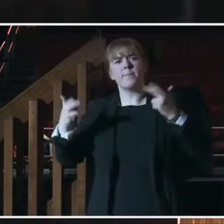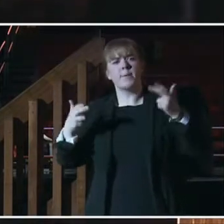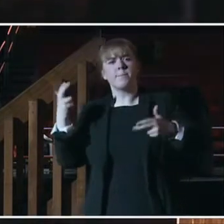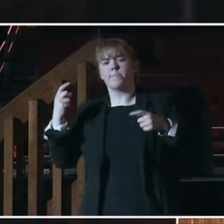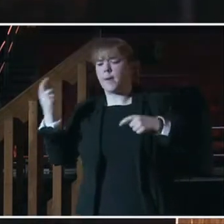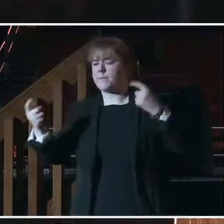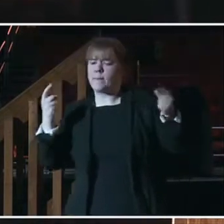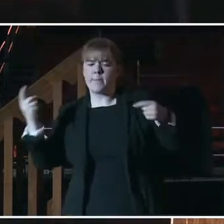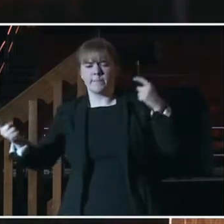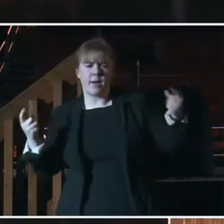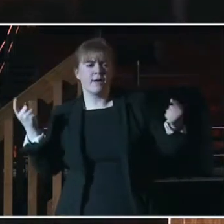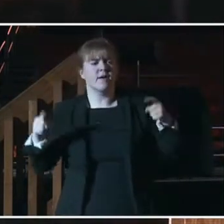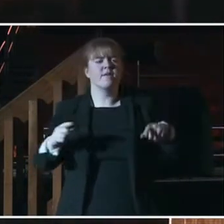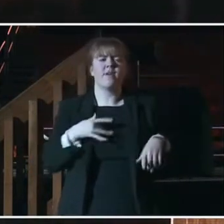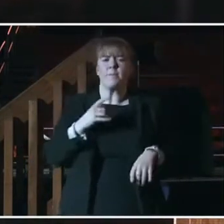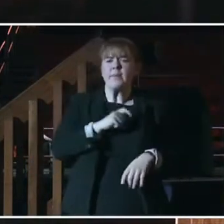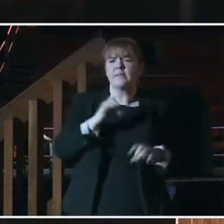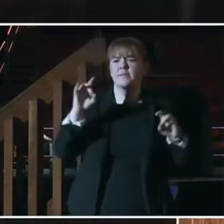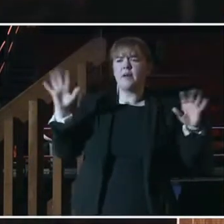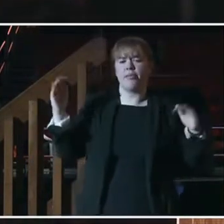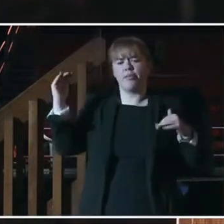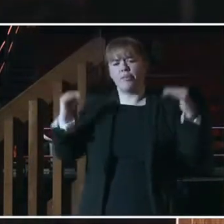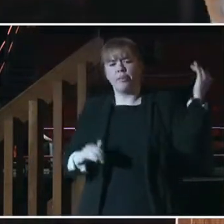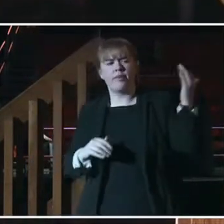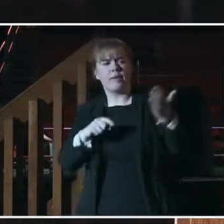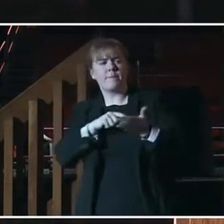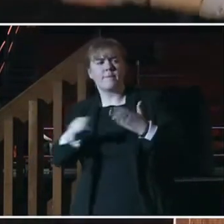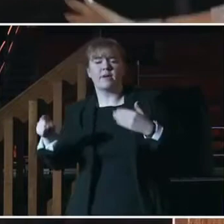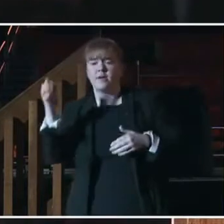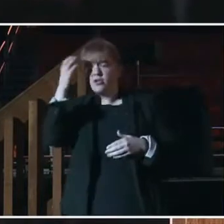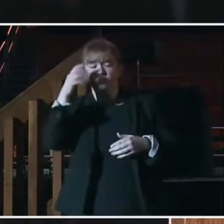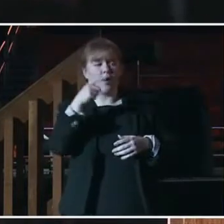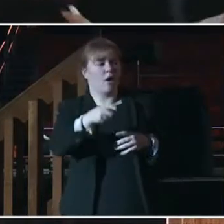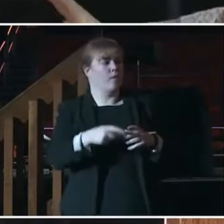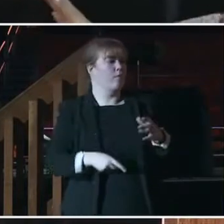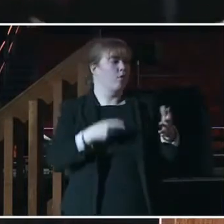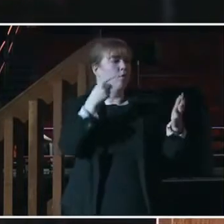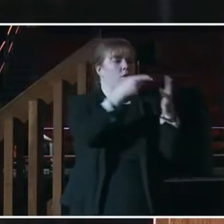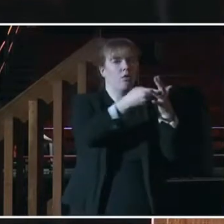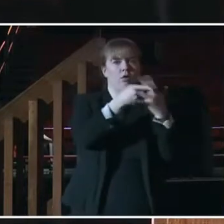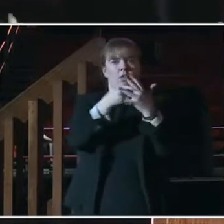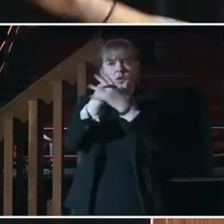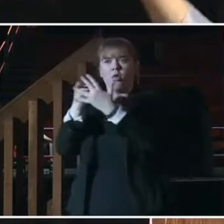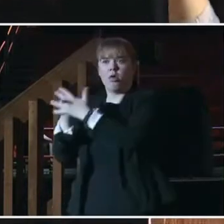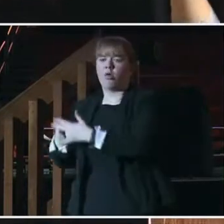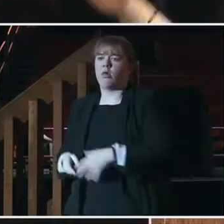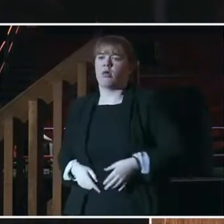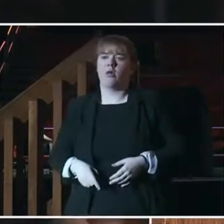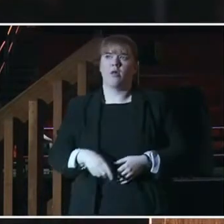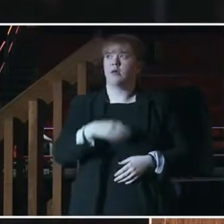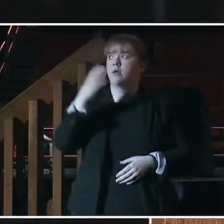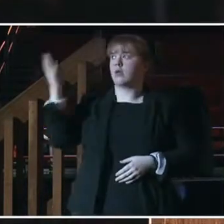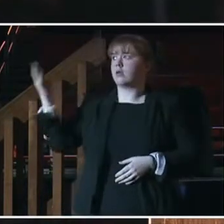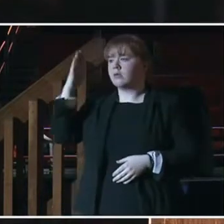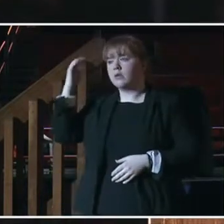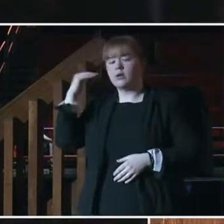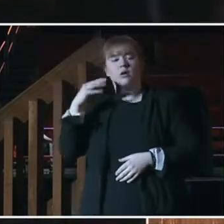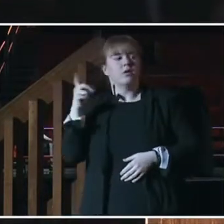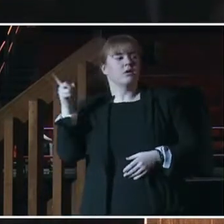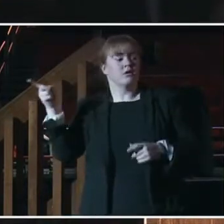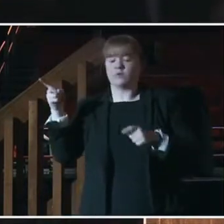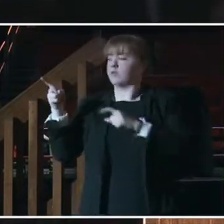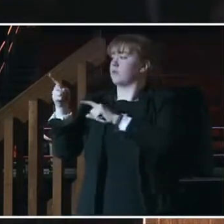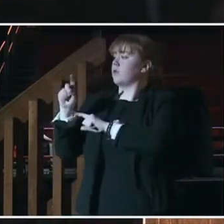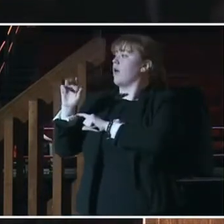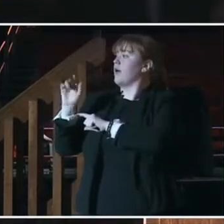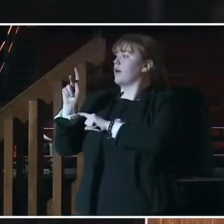you're in your feelings, police violence, unequal pay, Trump attacking everybody from Kim Jong-un to Jemele Hill. While